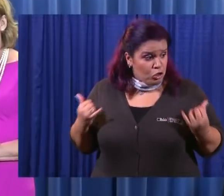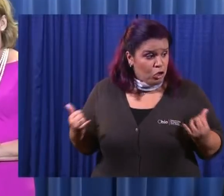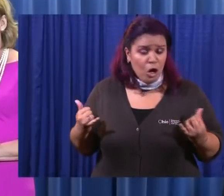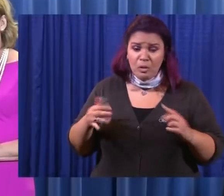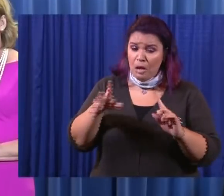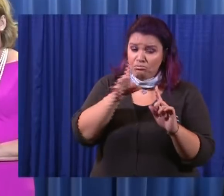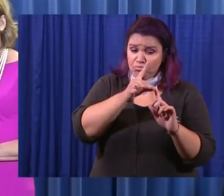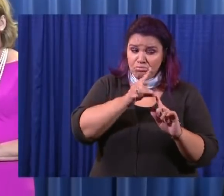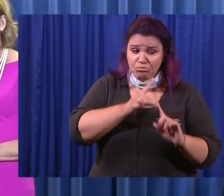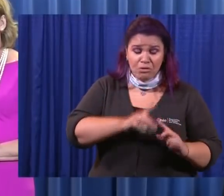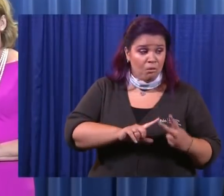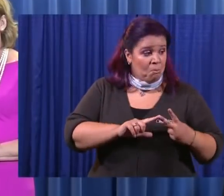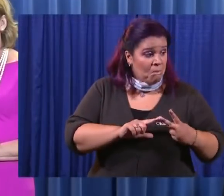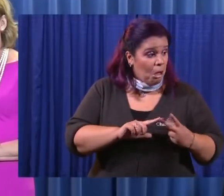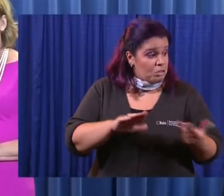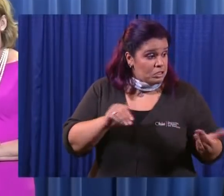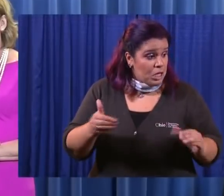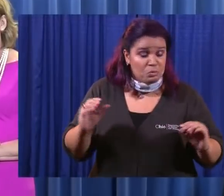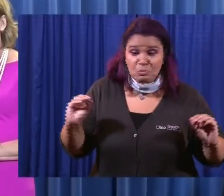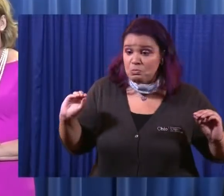no deaths?